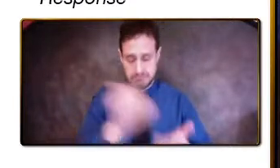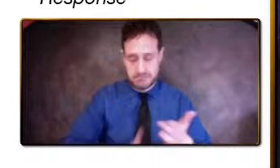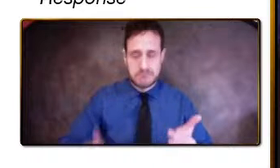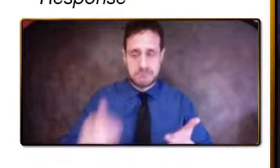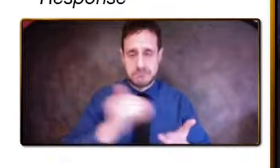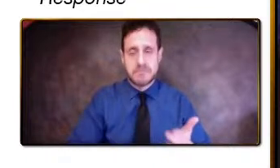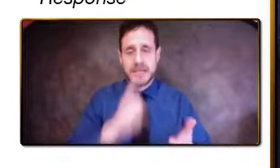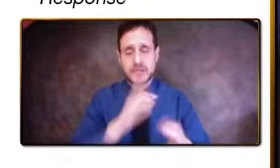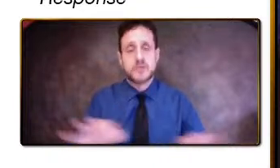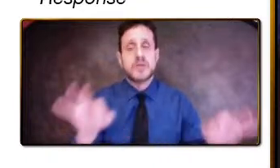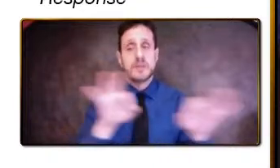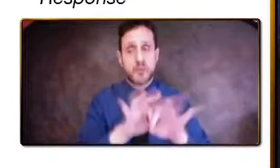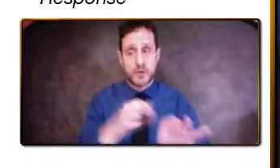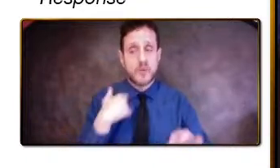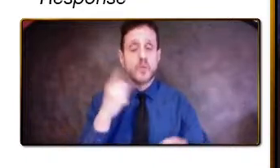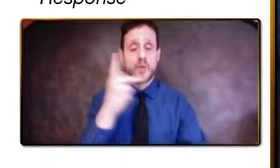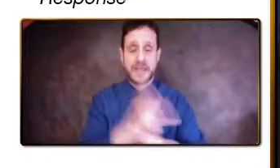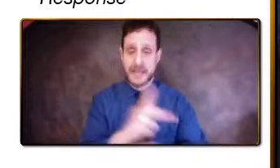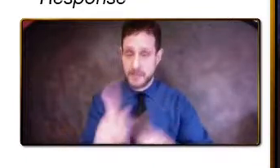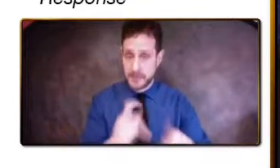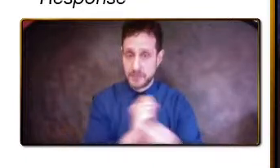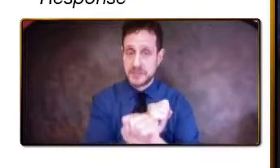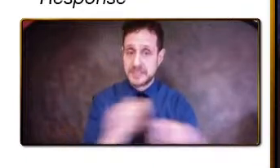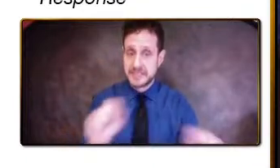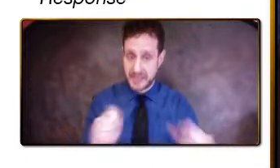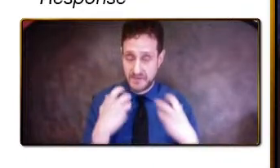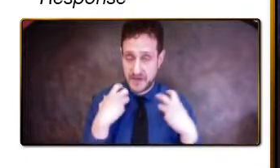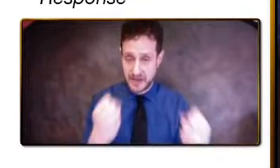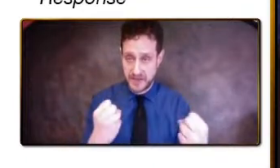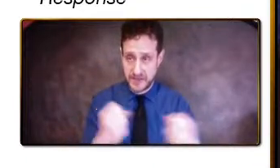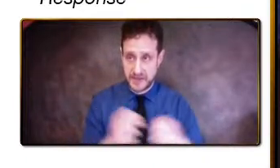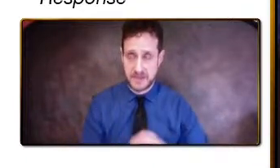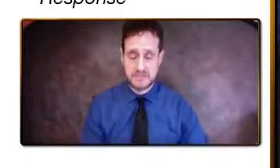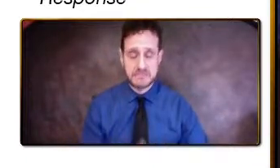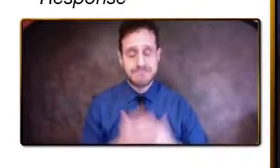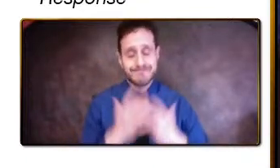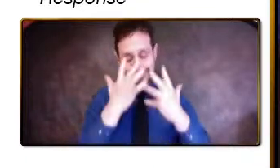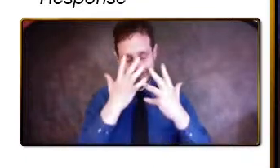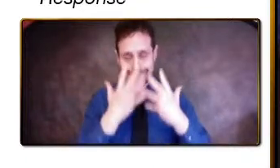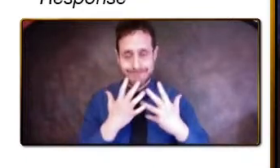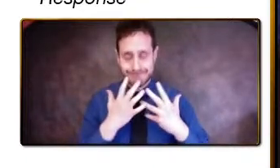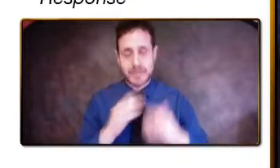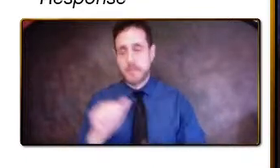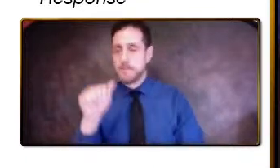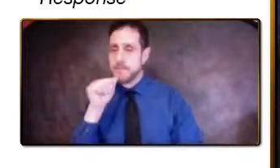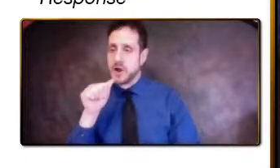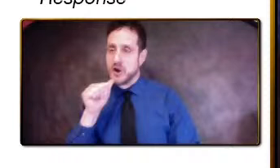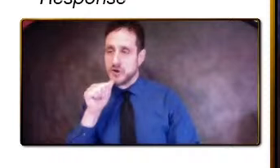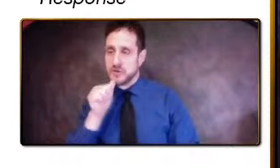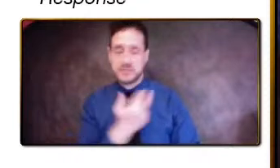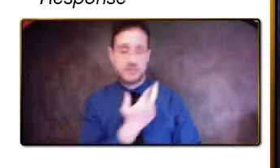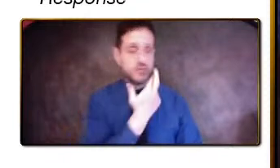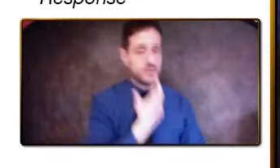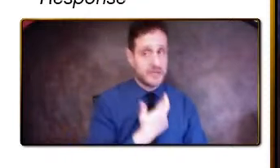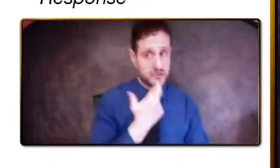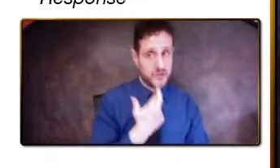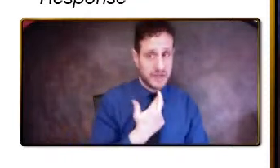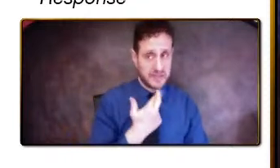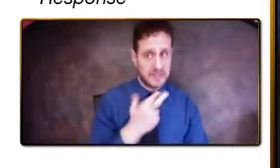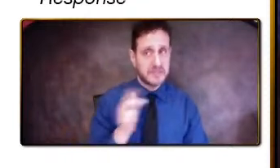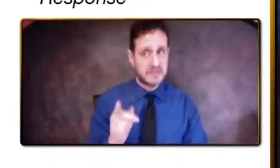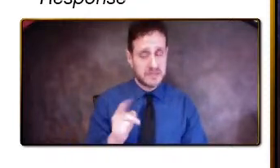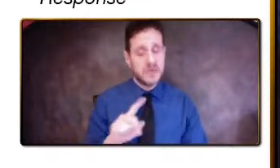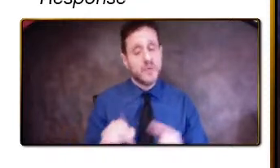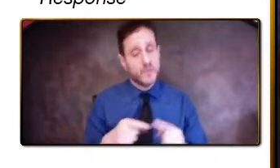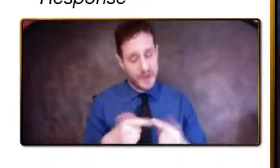we keep our residents safe and healthy, that unfortunately bars and restaurants, especially when there